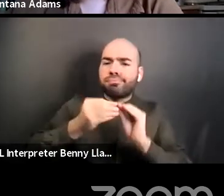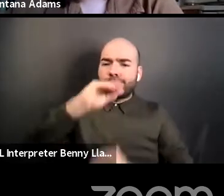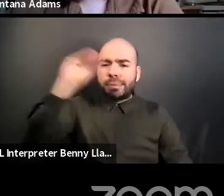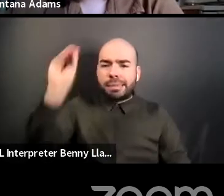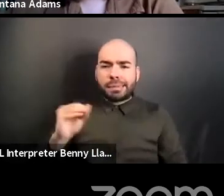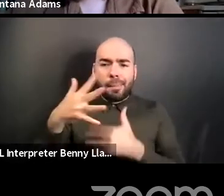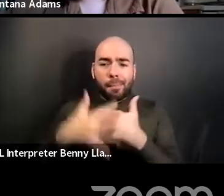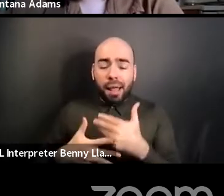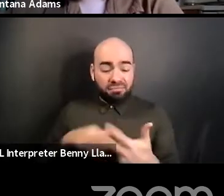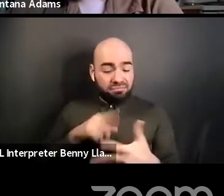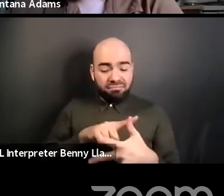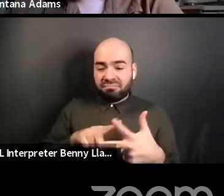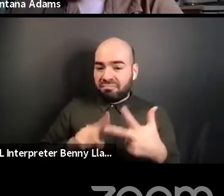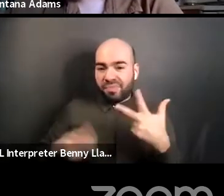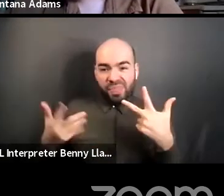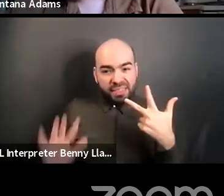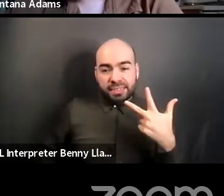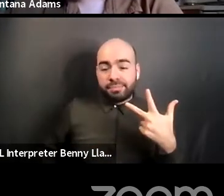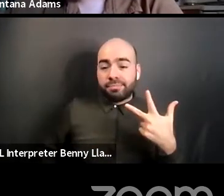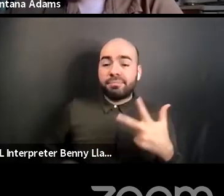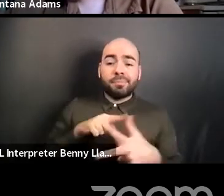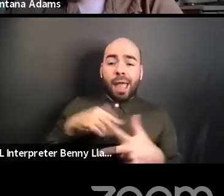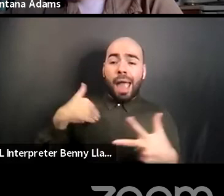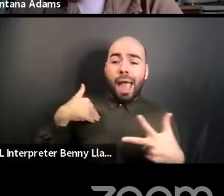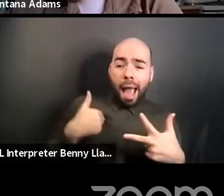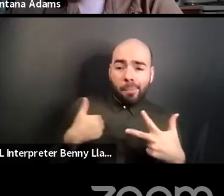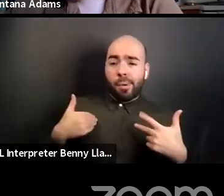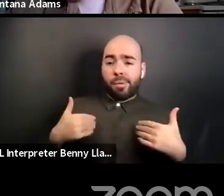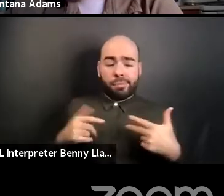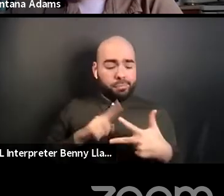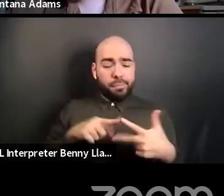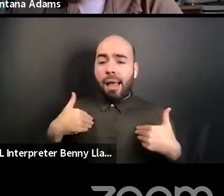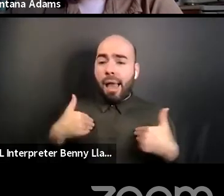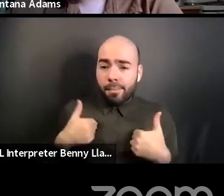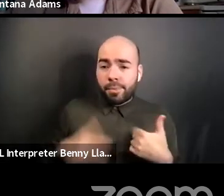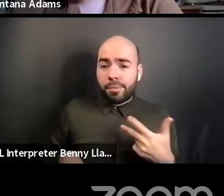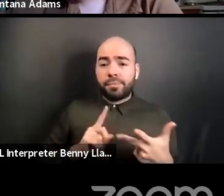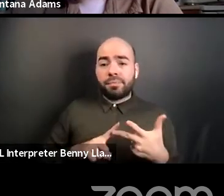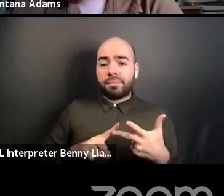it's a very tough question. You know, you want to